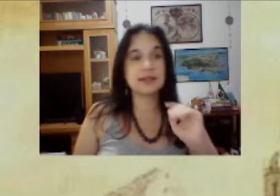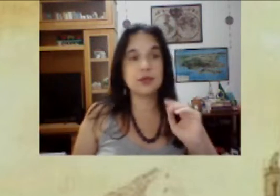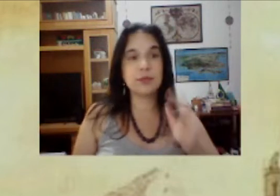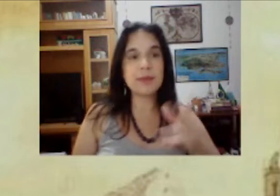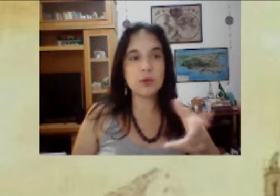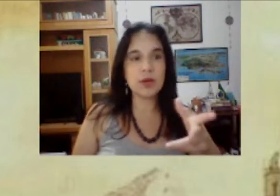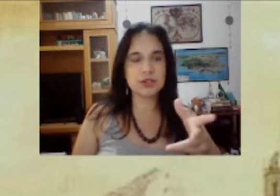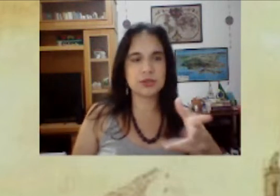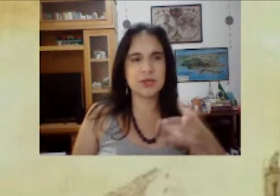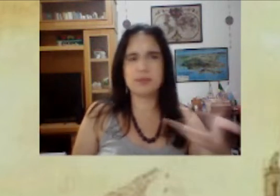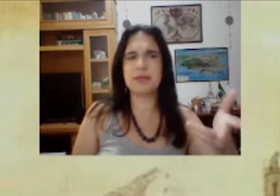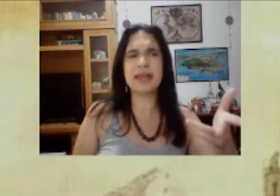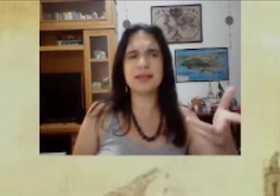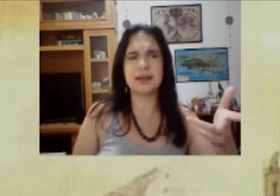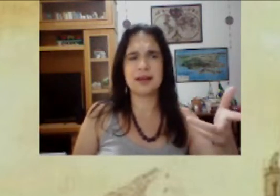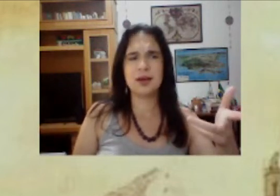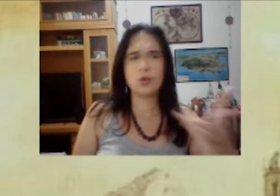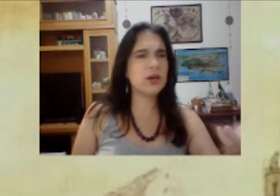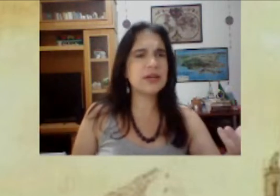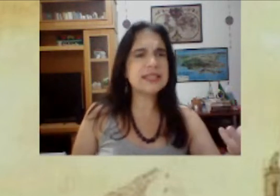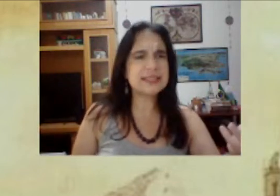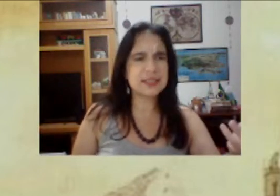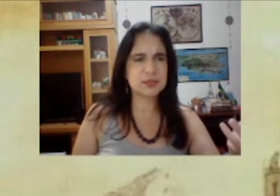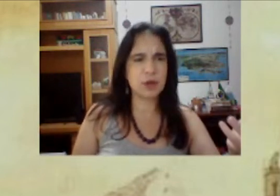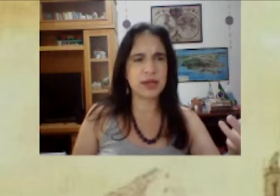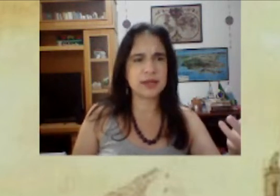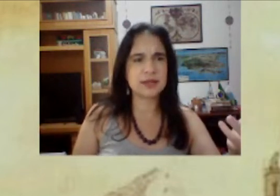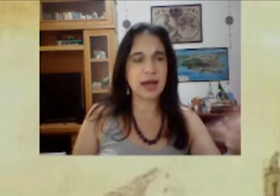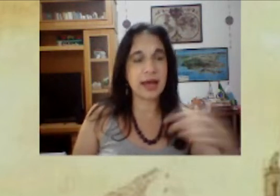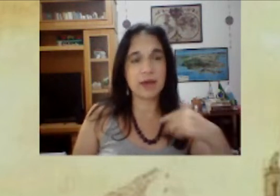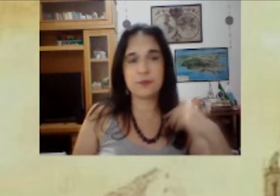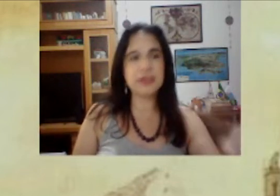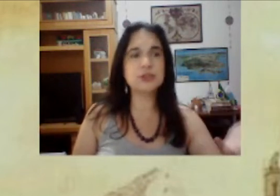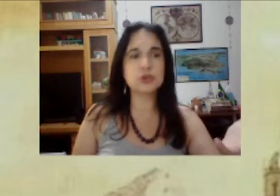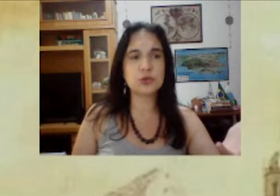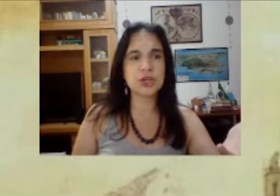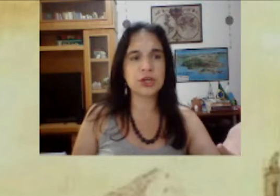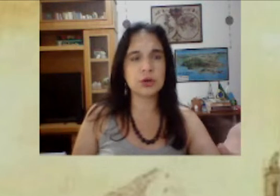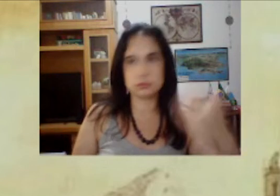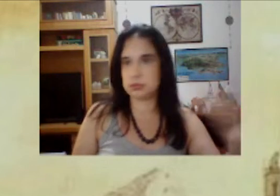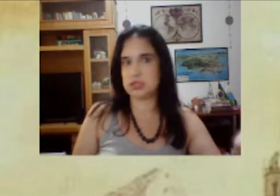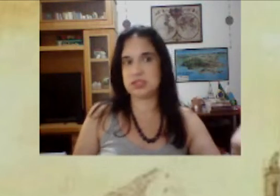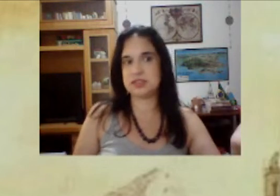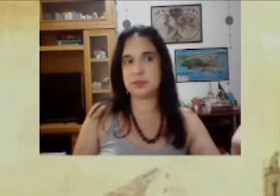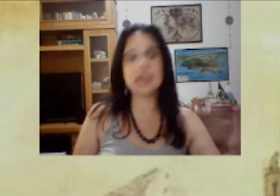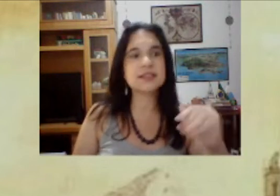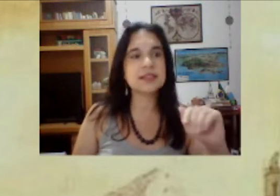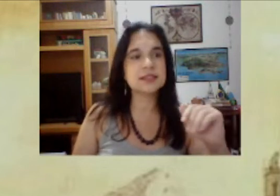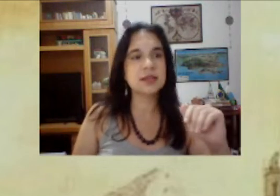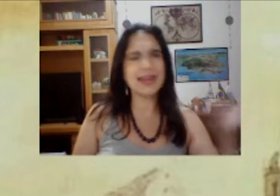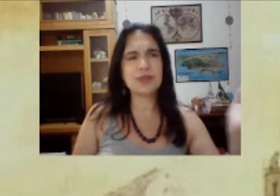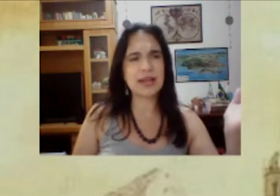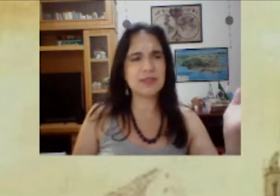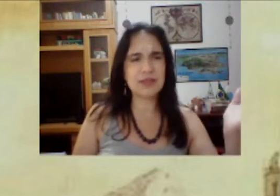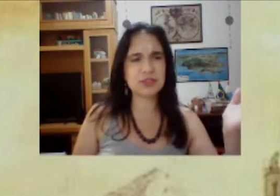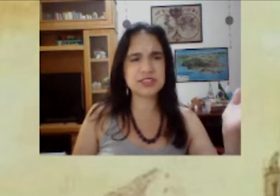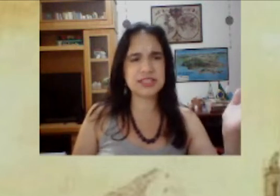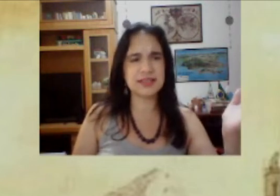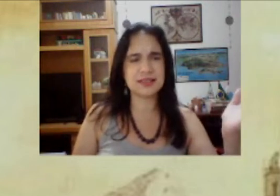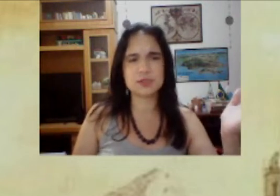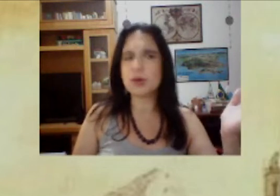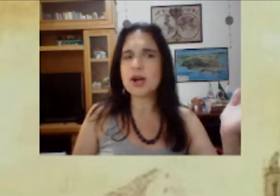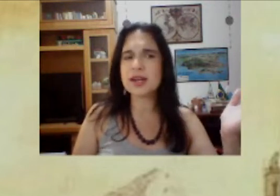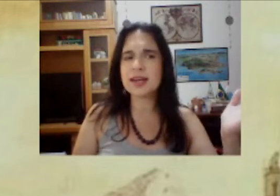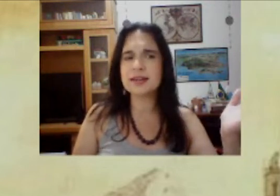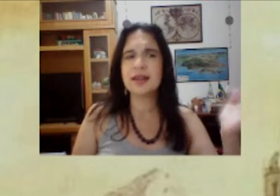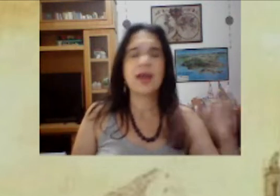And you may be wondering, but Amanda, where is this market? I have been to Rio, and in some cases, but I've never seen